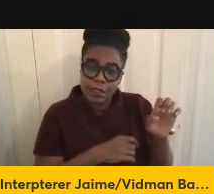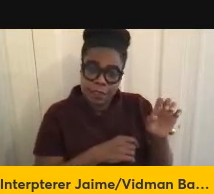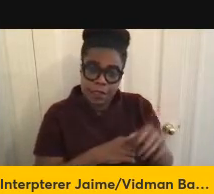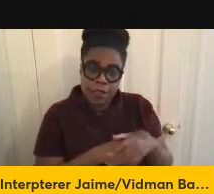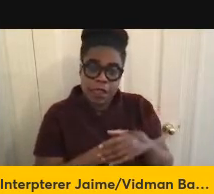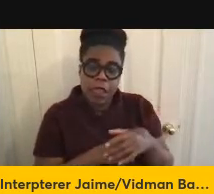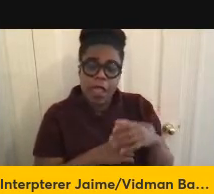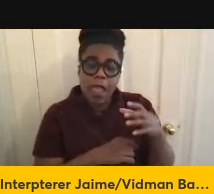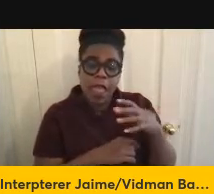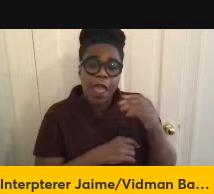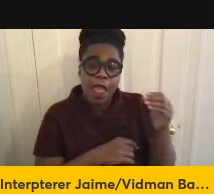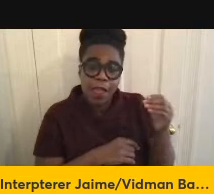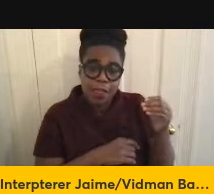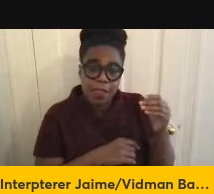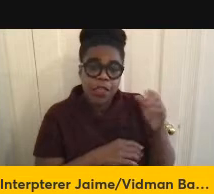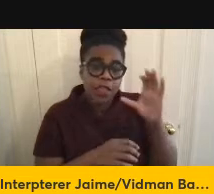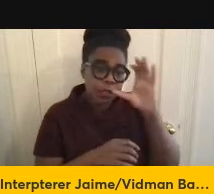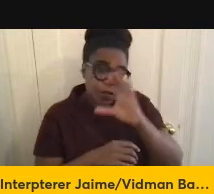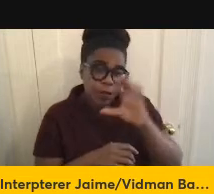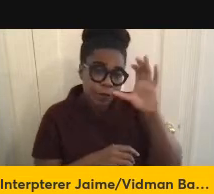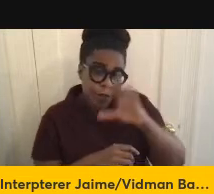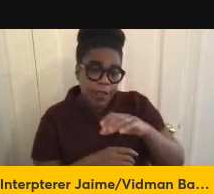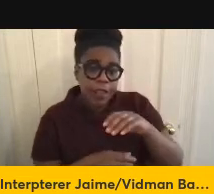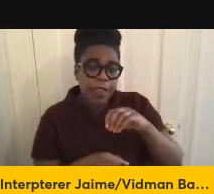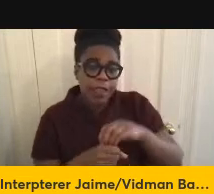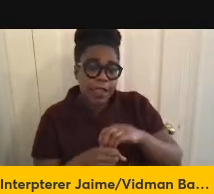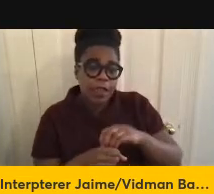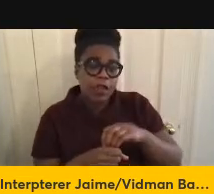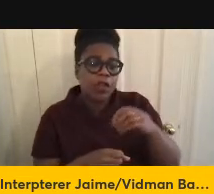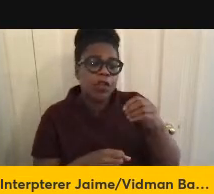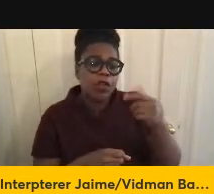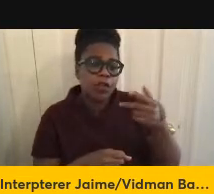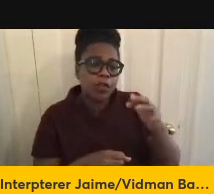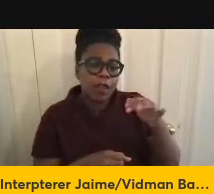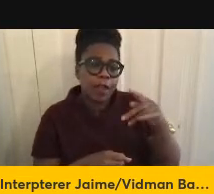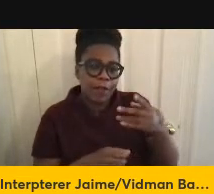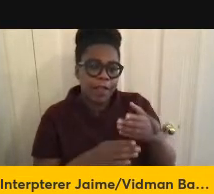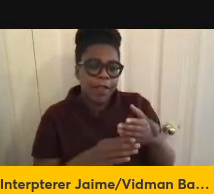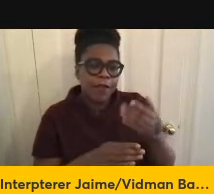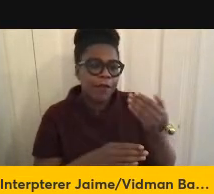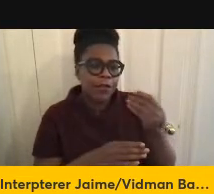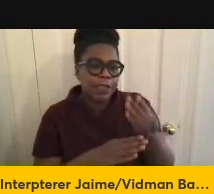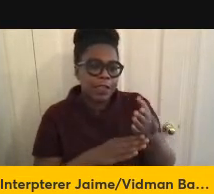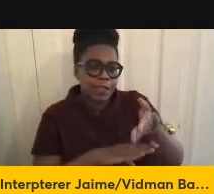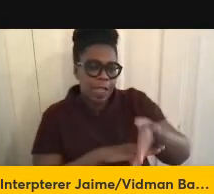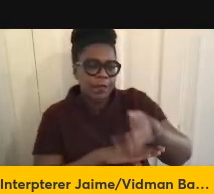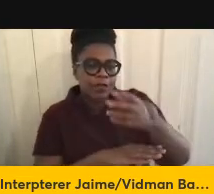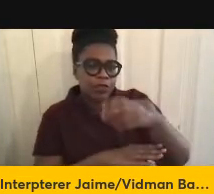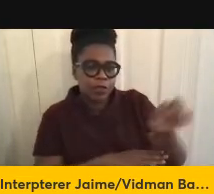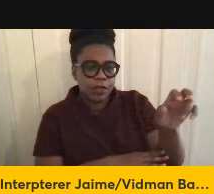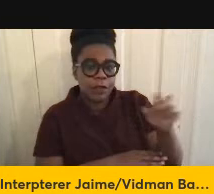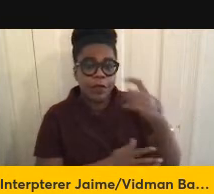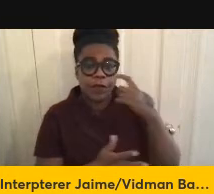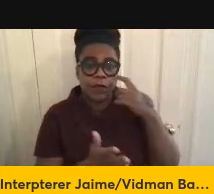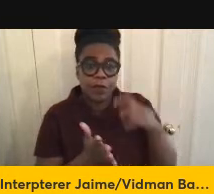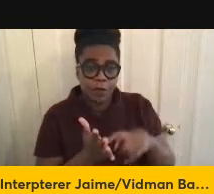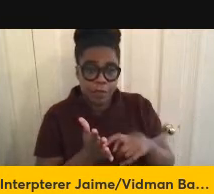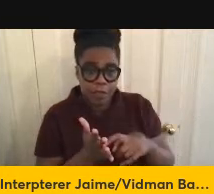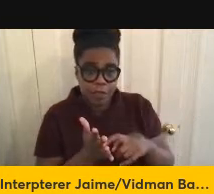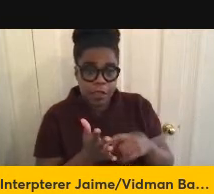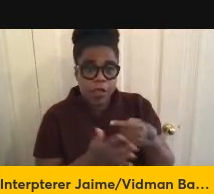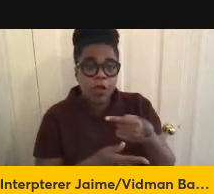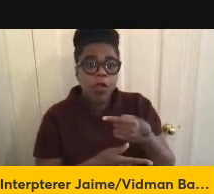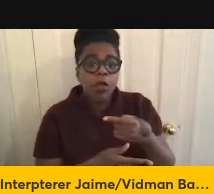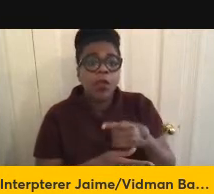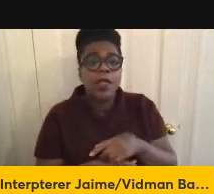looked for their engraftment at day 14 post-adoptive transfer. And what you can see here is with